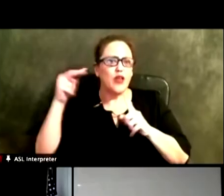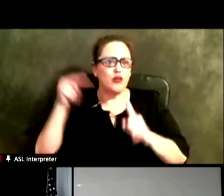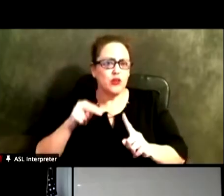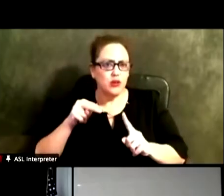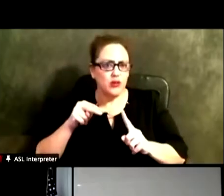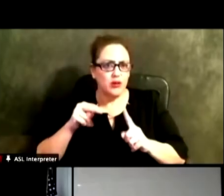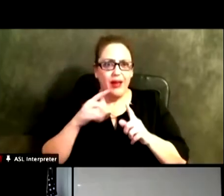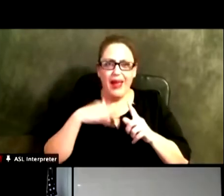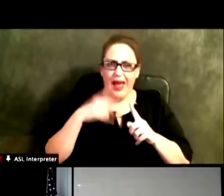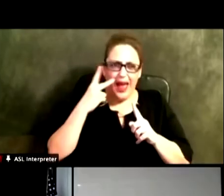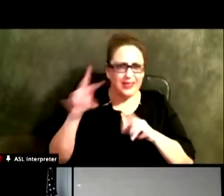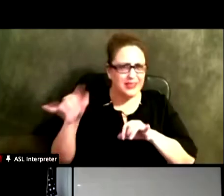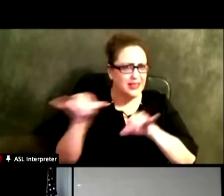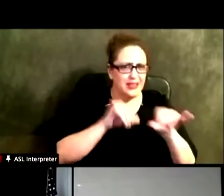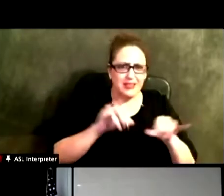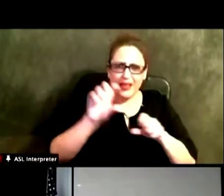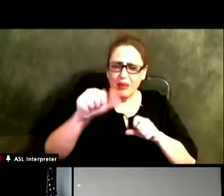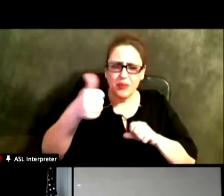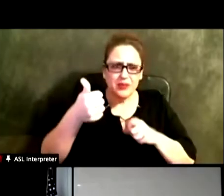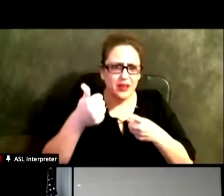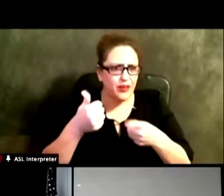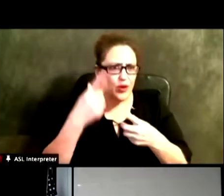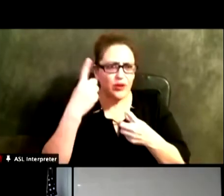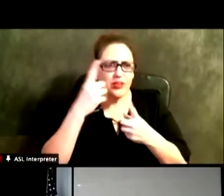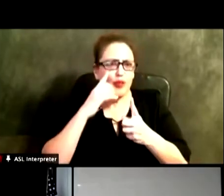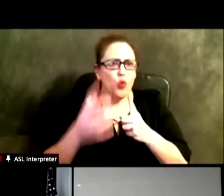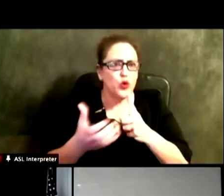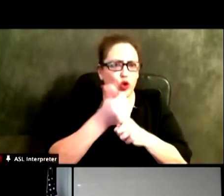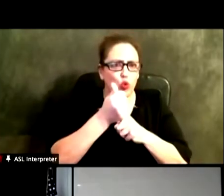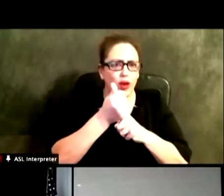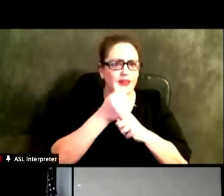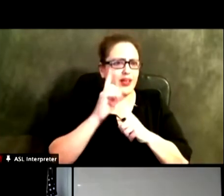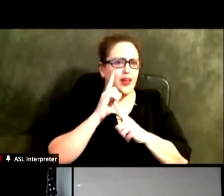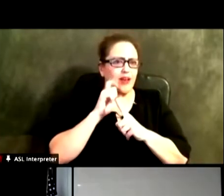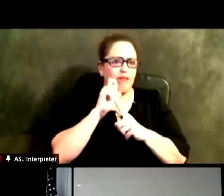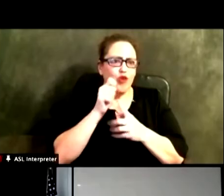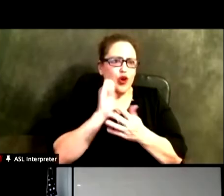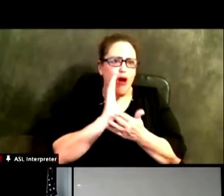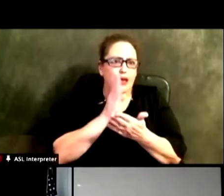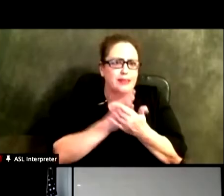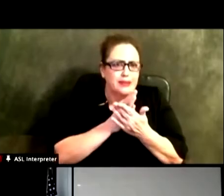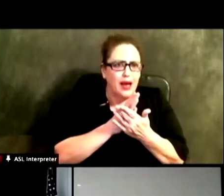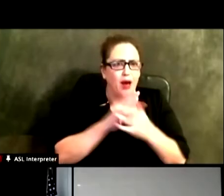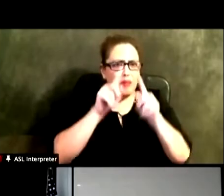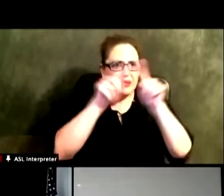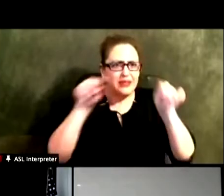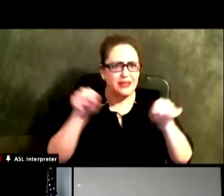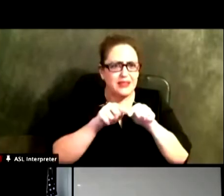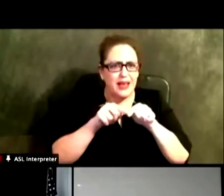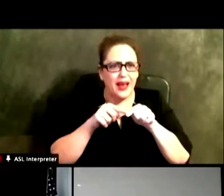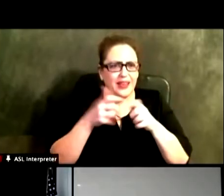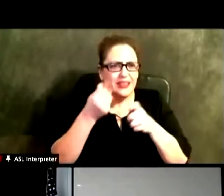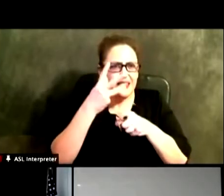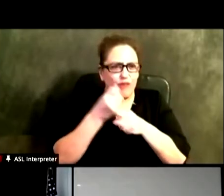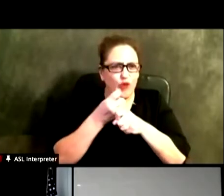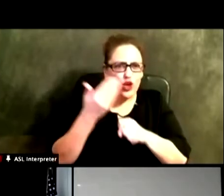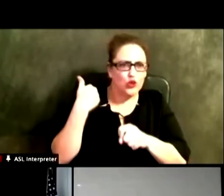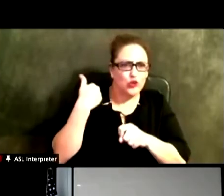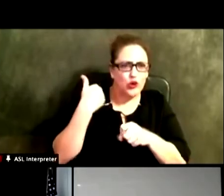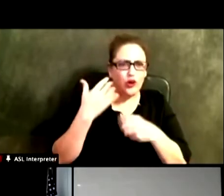were arrested, one of them for failure to like stop at a stop sign several years earlier. There's a man shouting, asking for